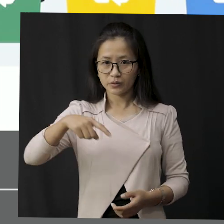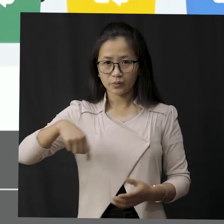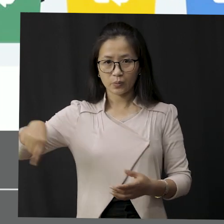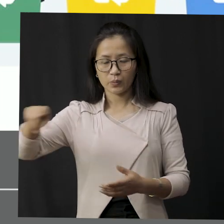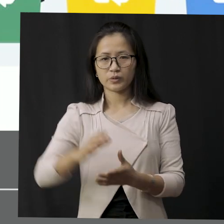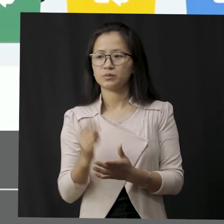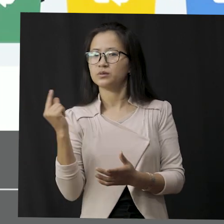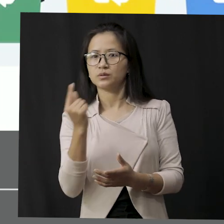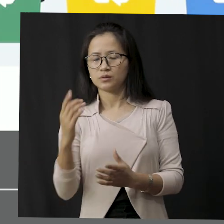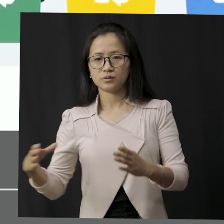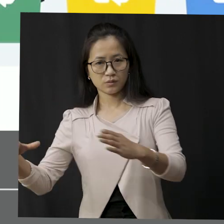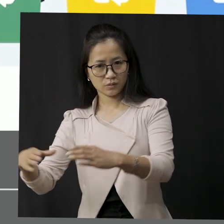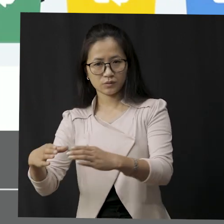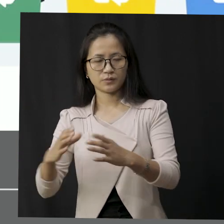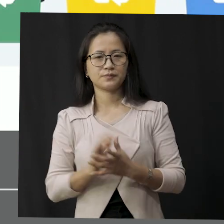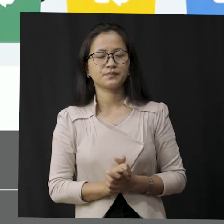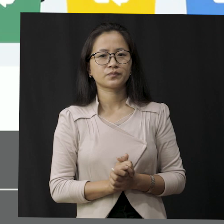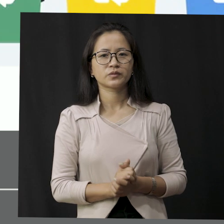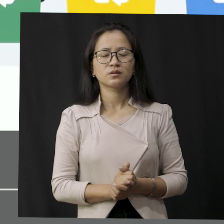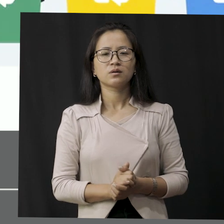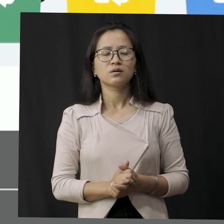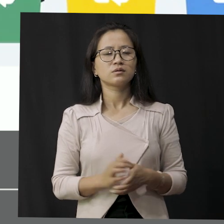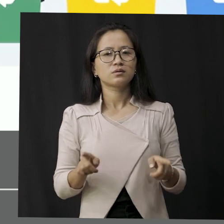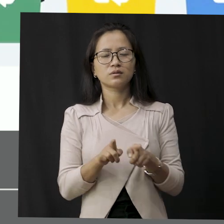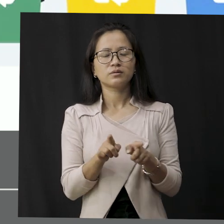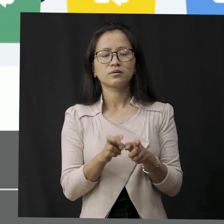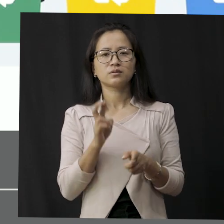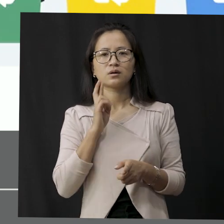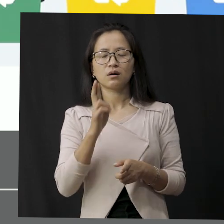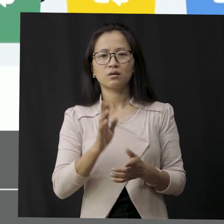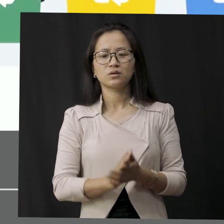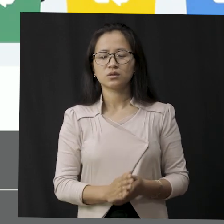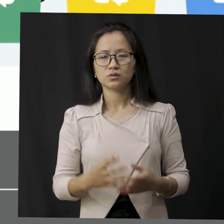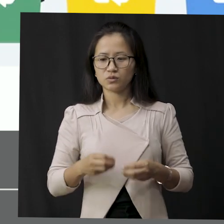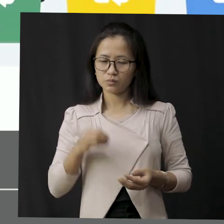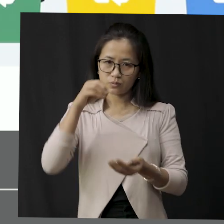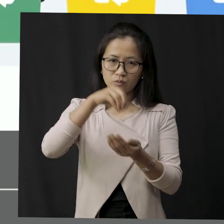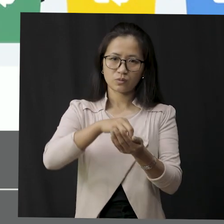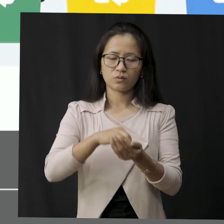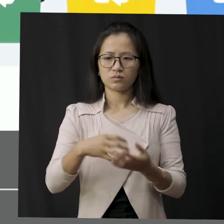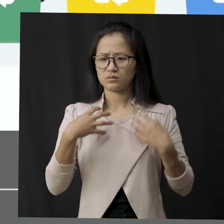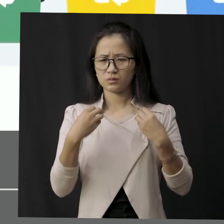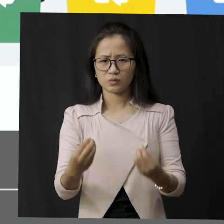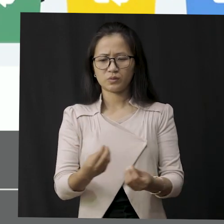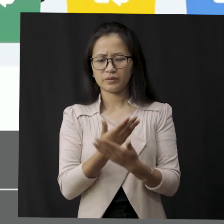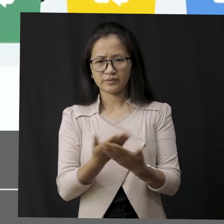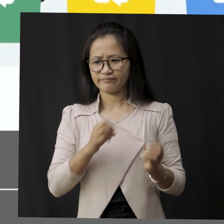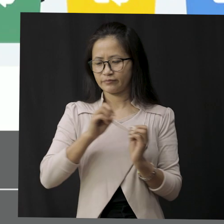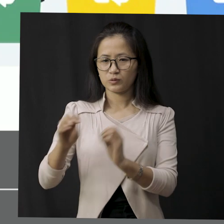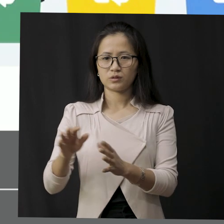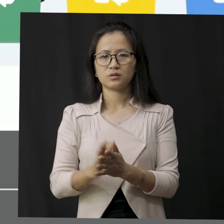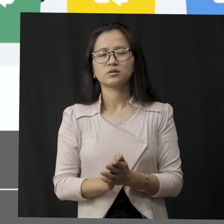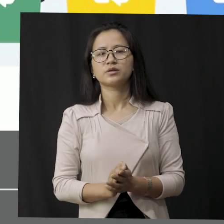waste bin, okay? So, like her, you should put all the unwanted things, all the waste in